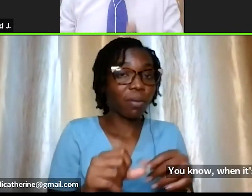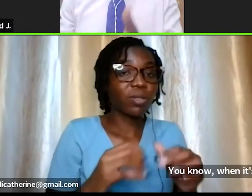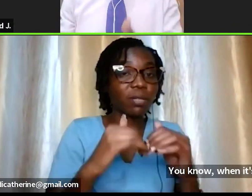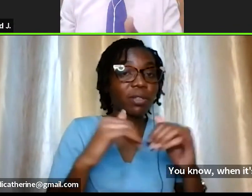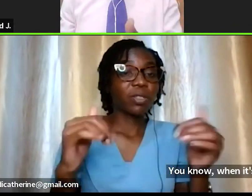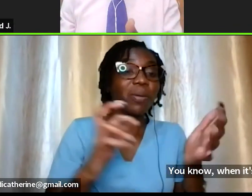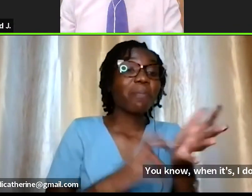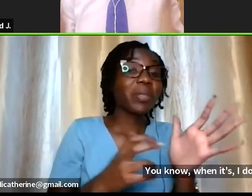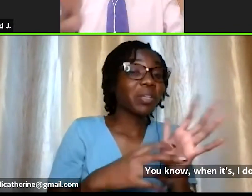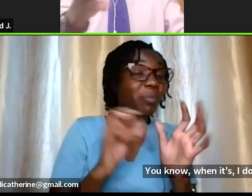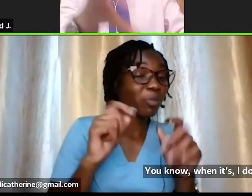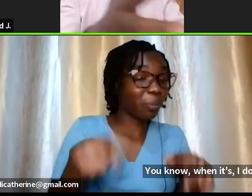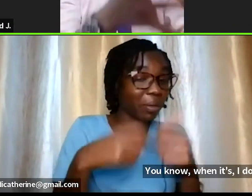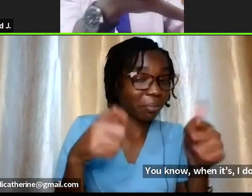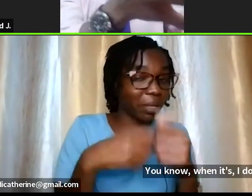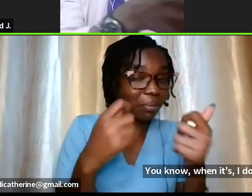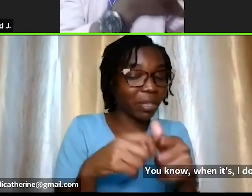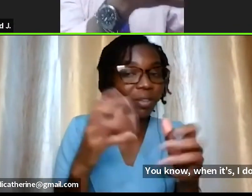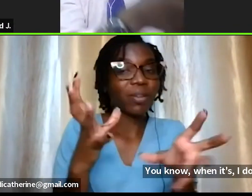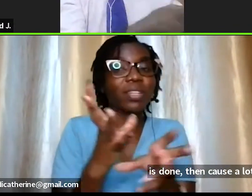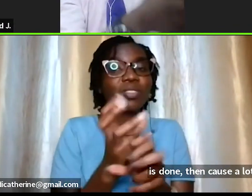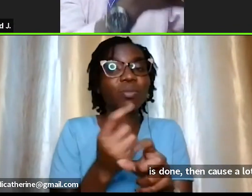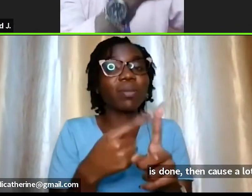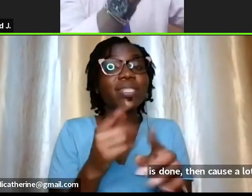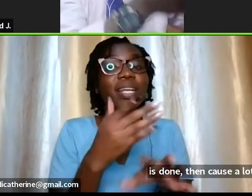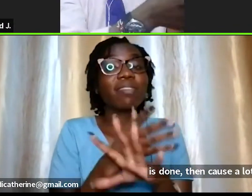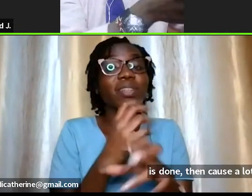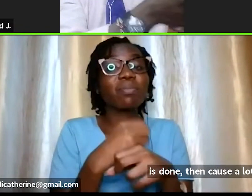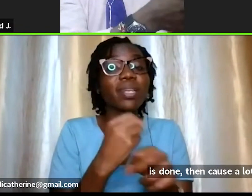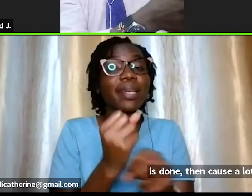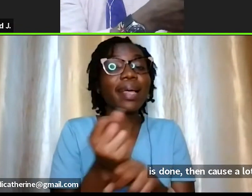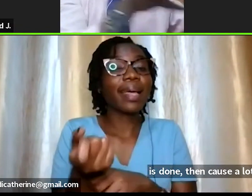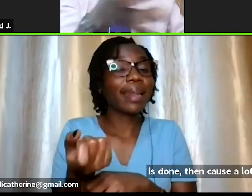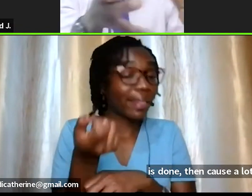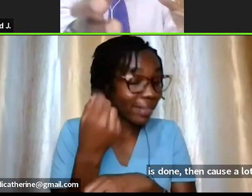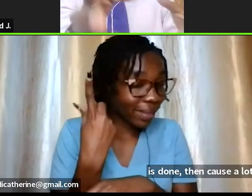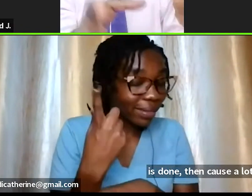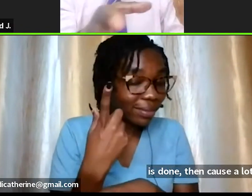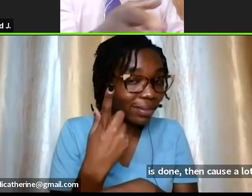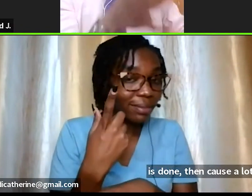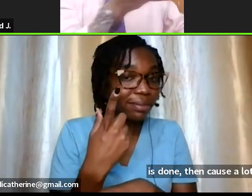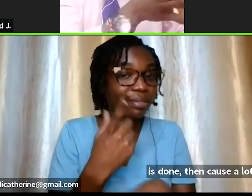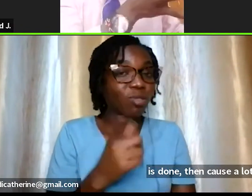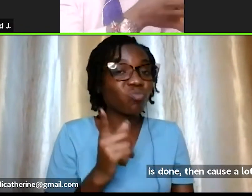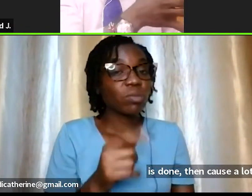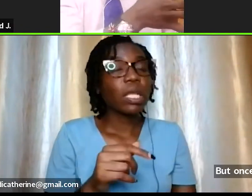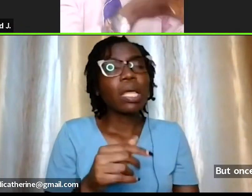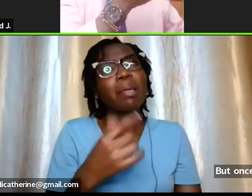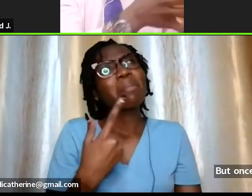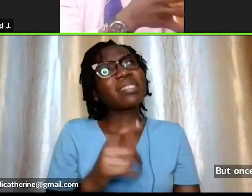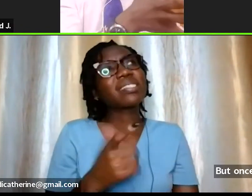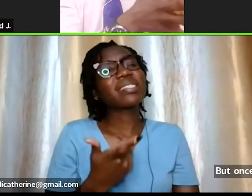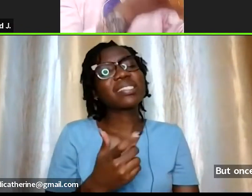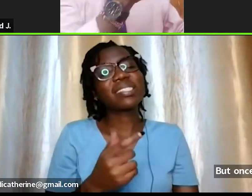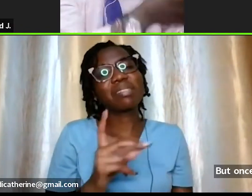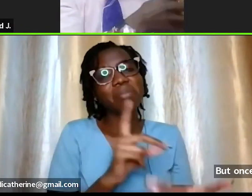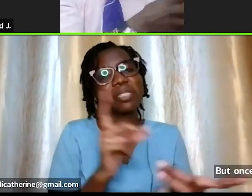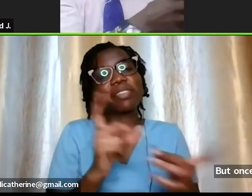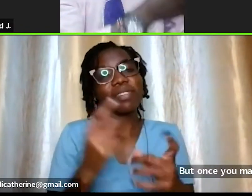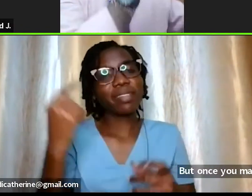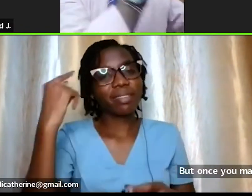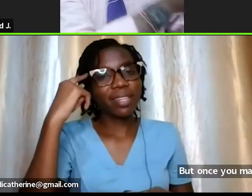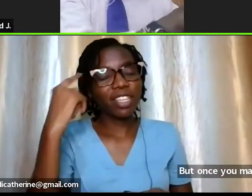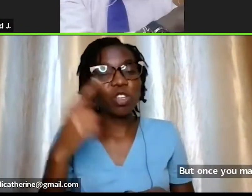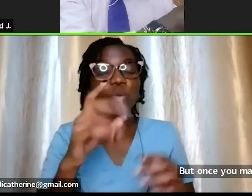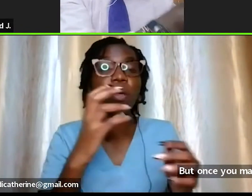of damage to the organization. But once you make them understand this is, in fact, by the way, strategic thinking is whereby you